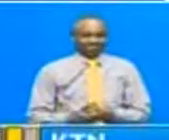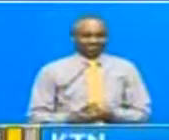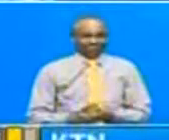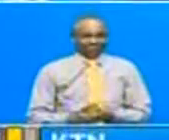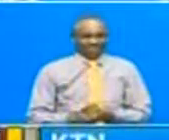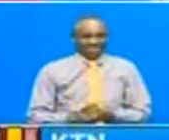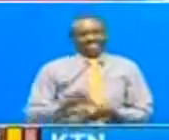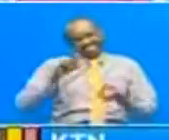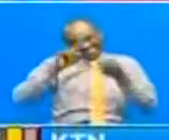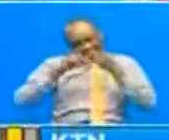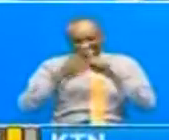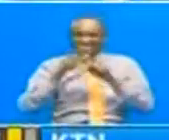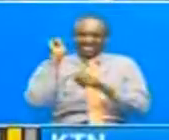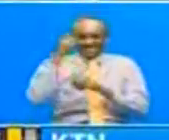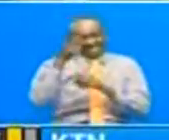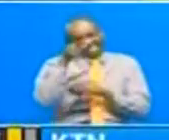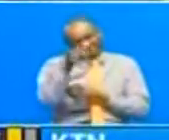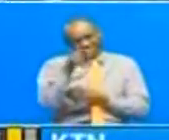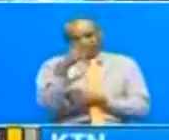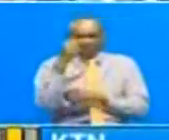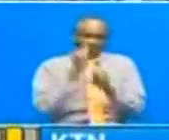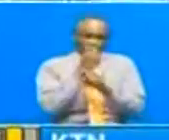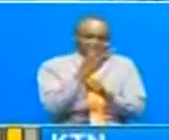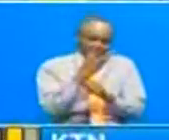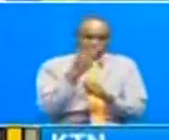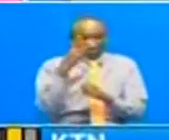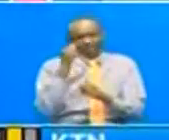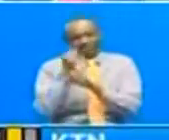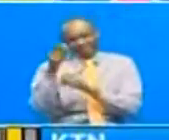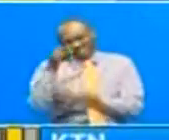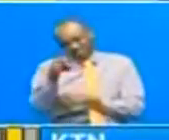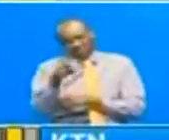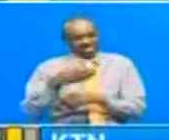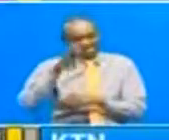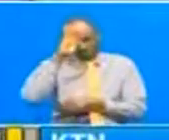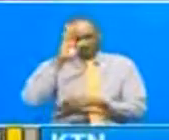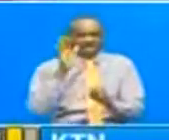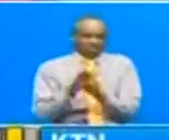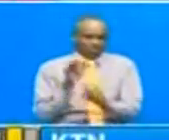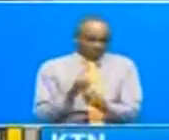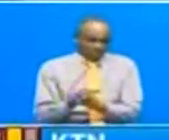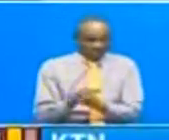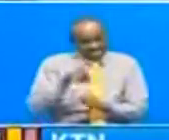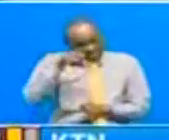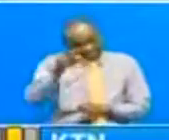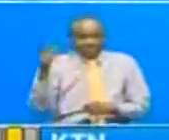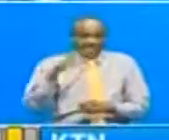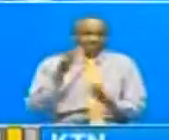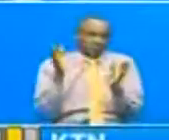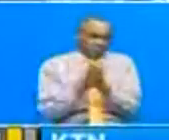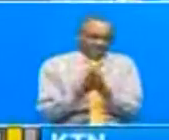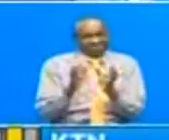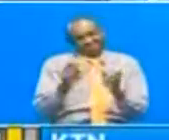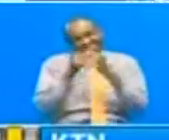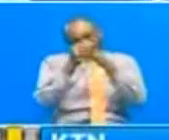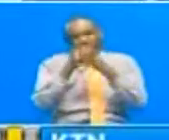By all standards, Kenya's performance in the 2014-2015 World Rugby Sevens series was disappointing. Shujaa at least came home with a silverware